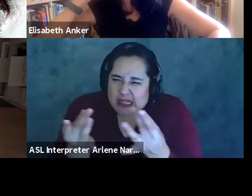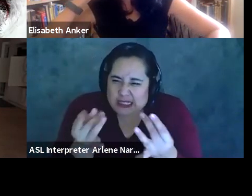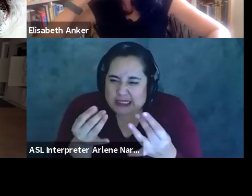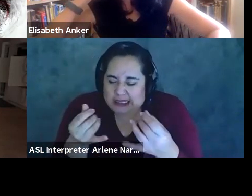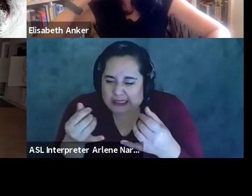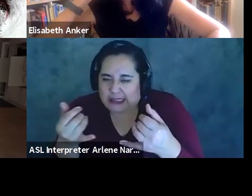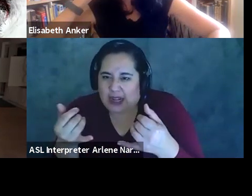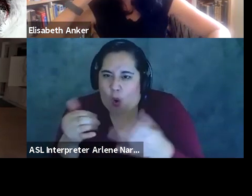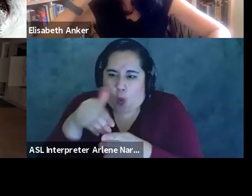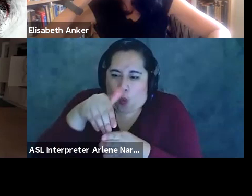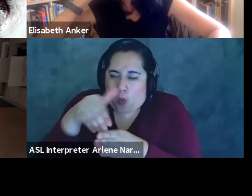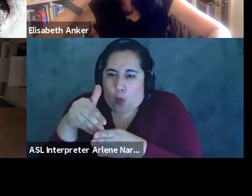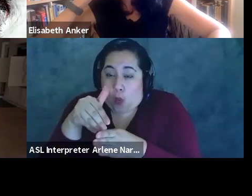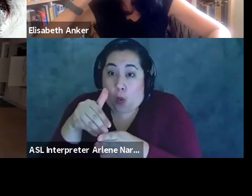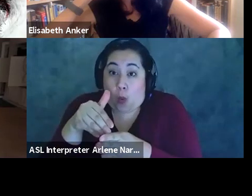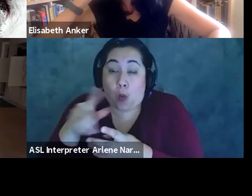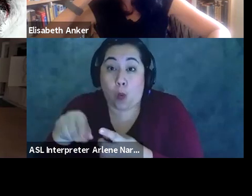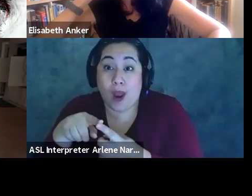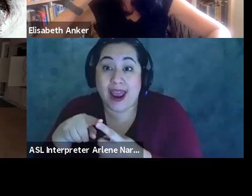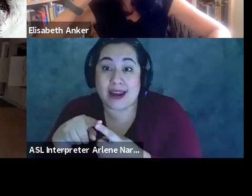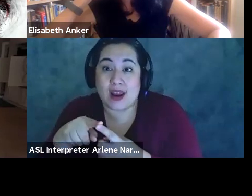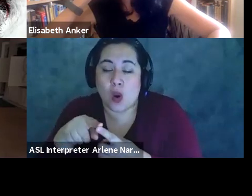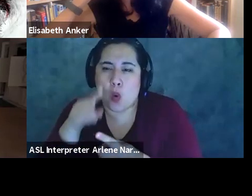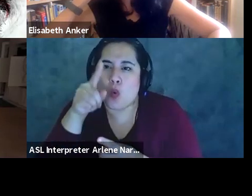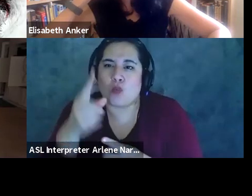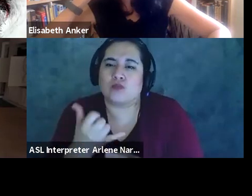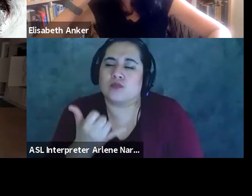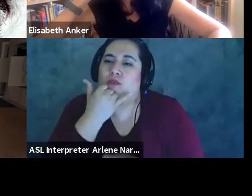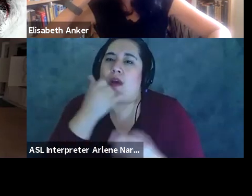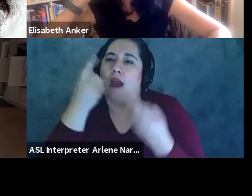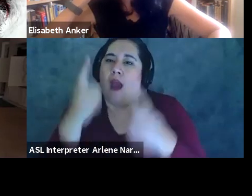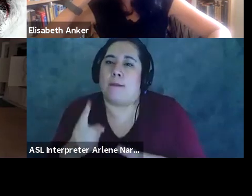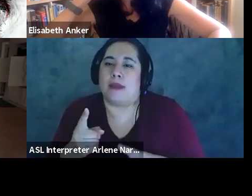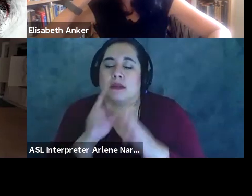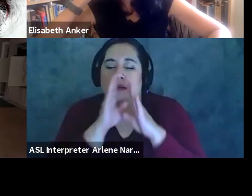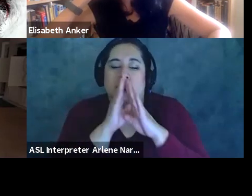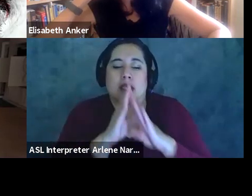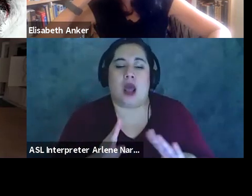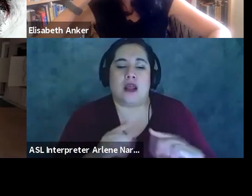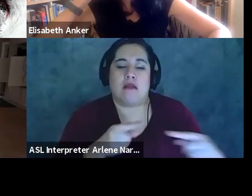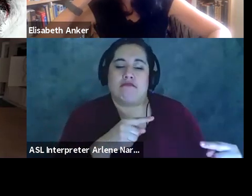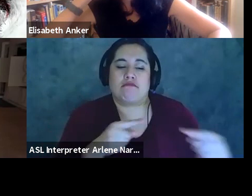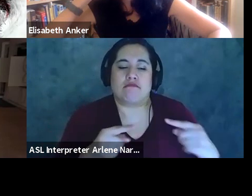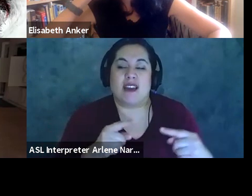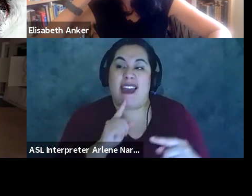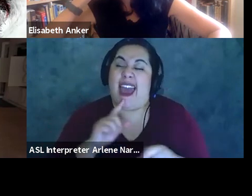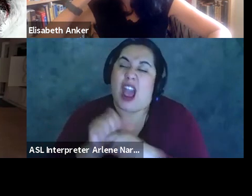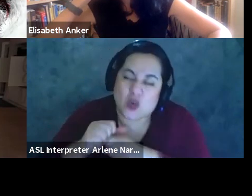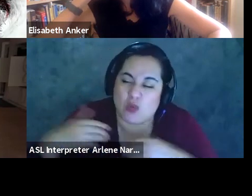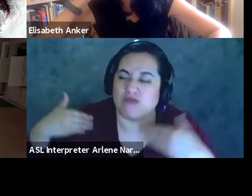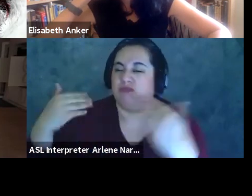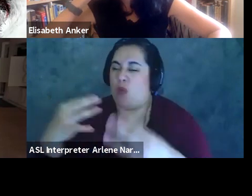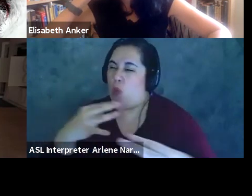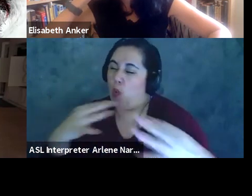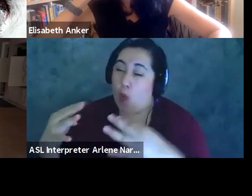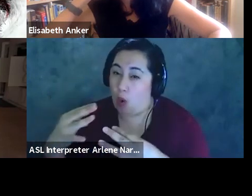perhaps, or the tipping point between when does a slippage occur between a silent battle to actual open warfare. And